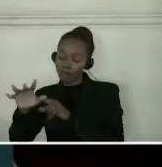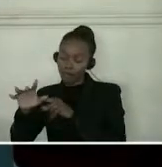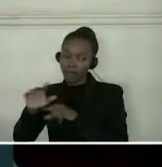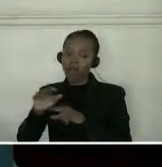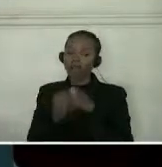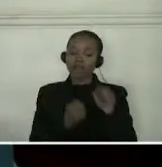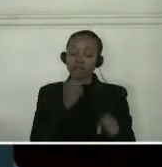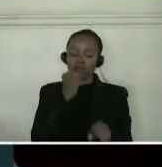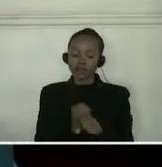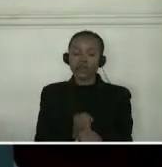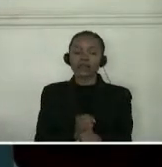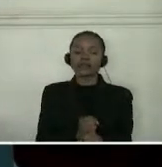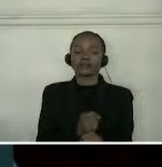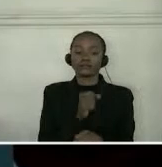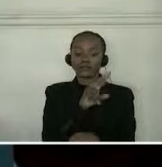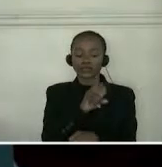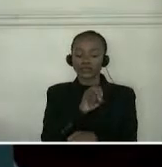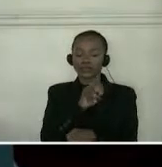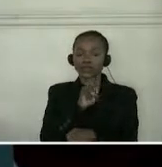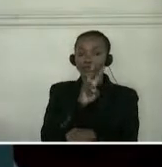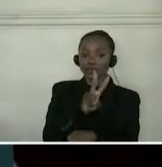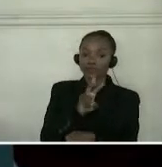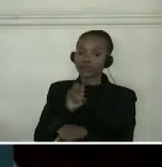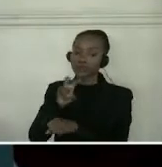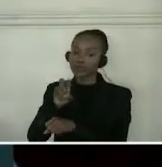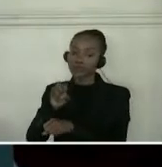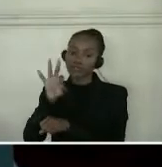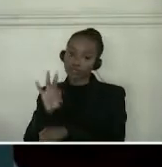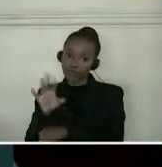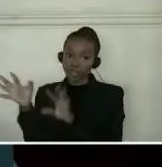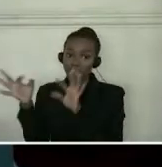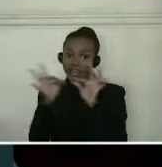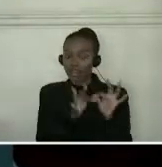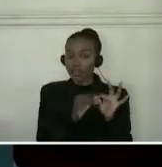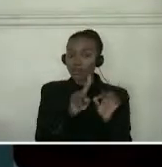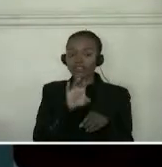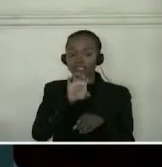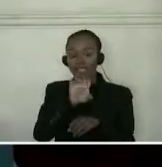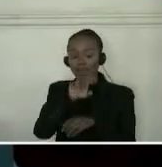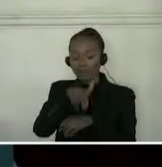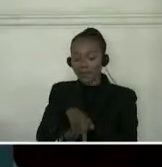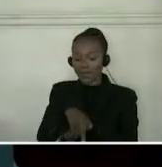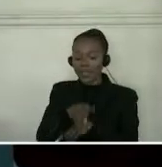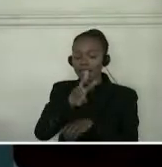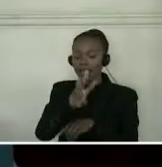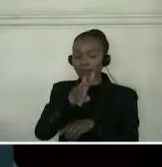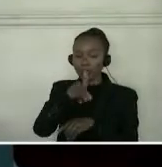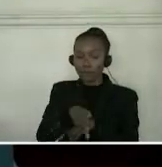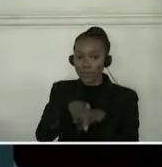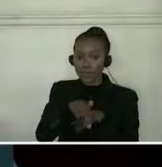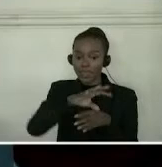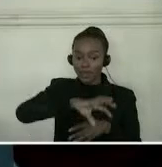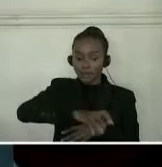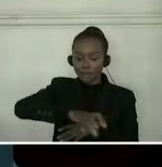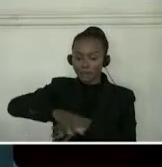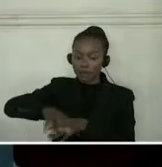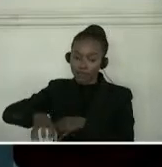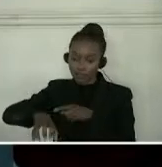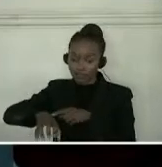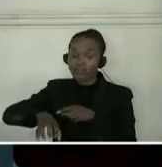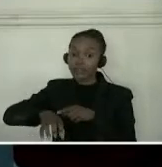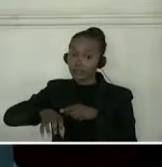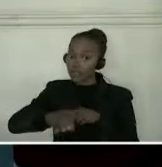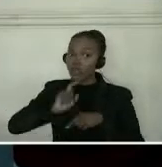year in relation to the social sector epwp incentive grant for provinces which will be utilized by the